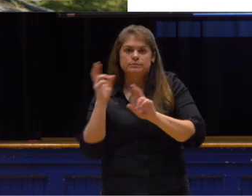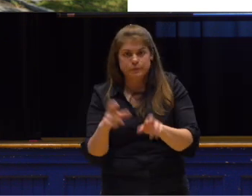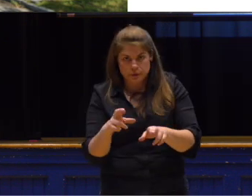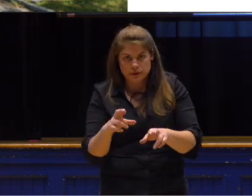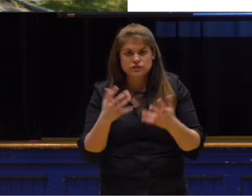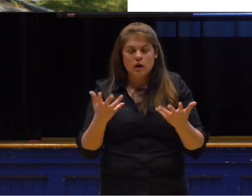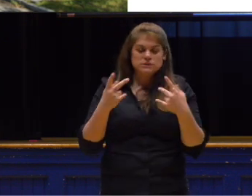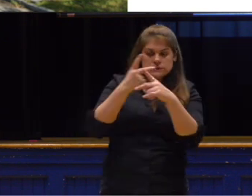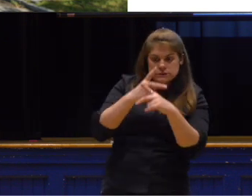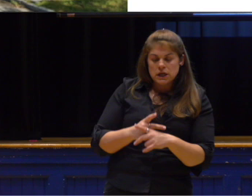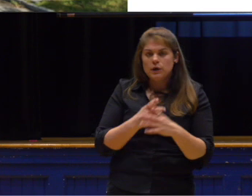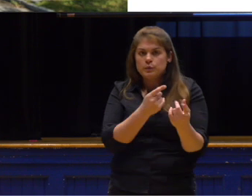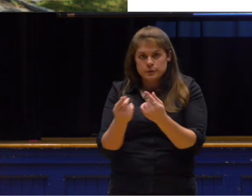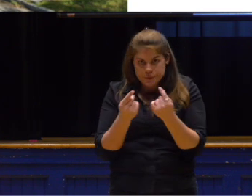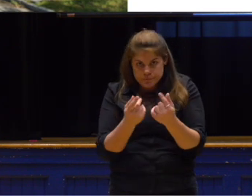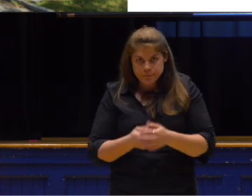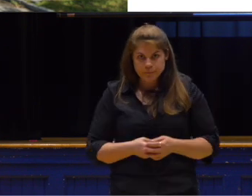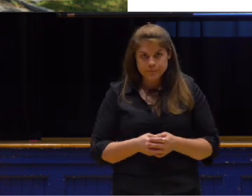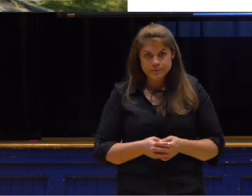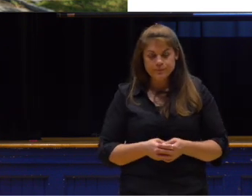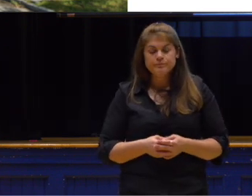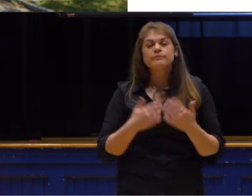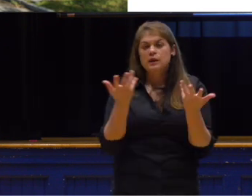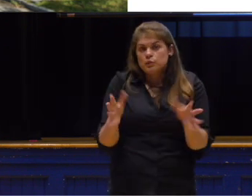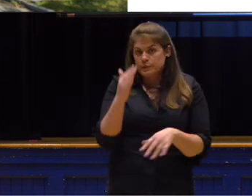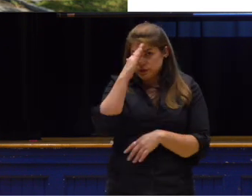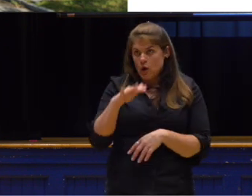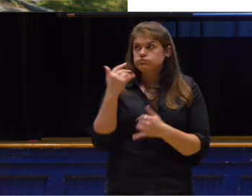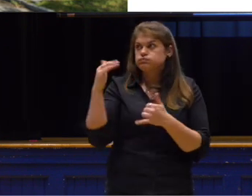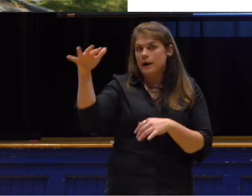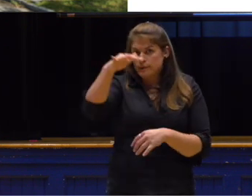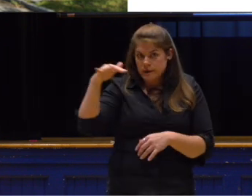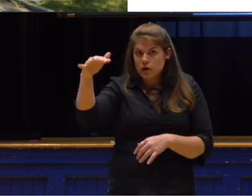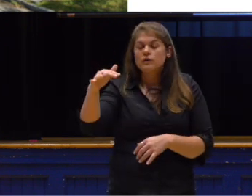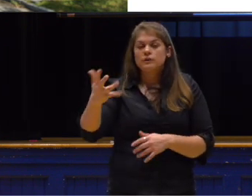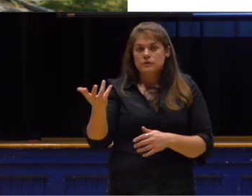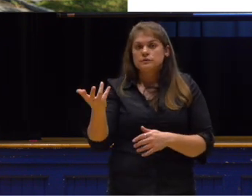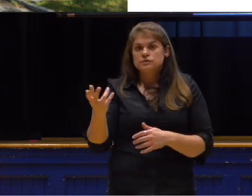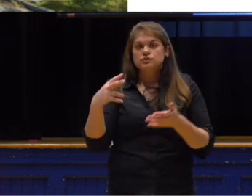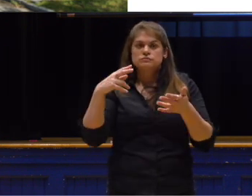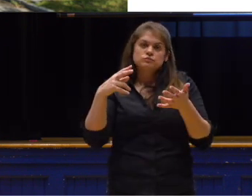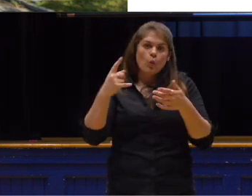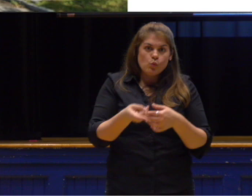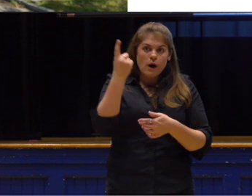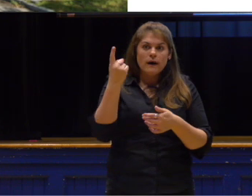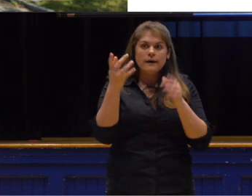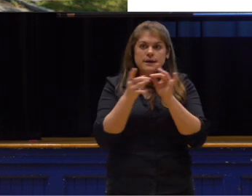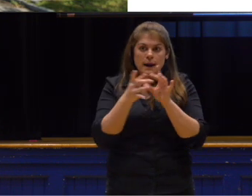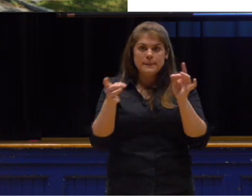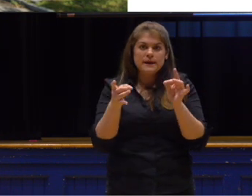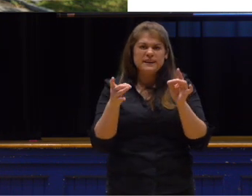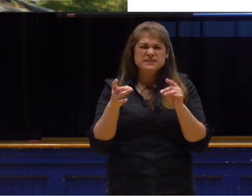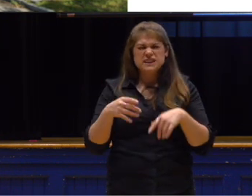make sure how we figure that out. As you know, out there now, a lot of the comments we've received are, what's all